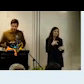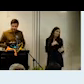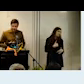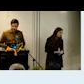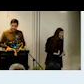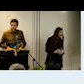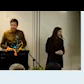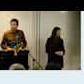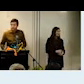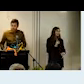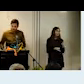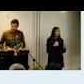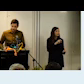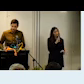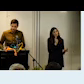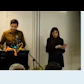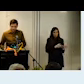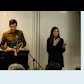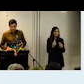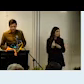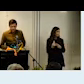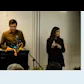tired, and at some point Tim has to go to bed.